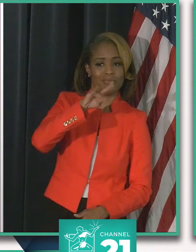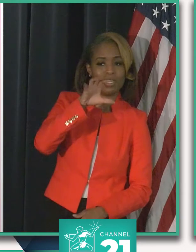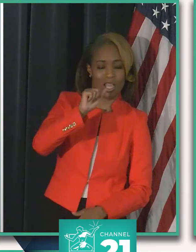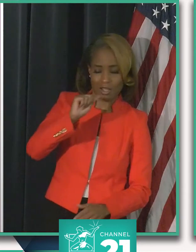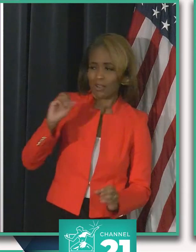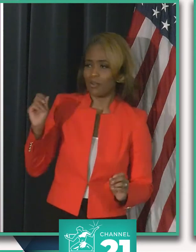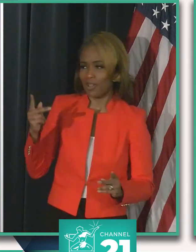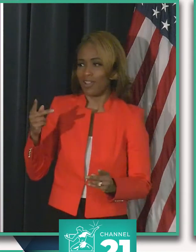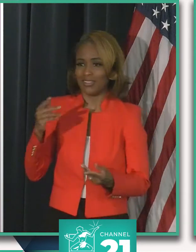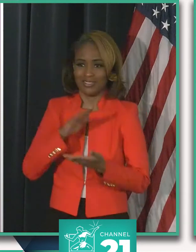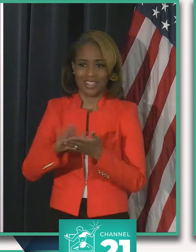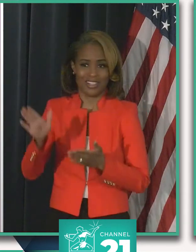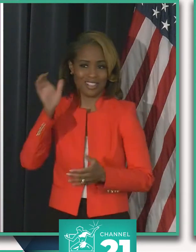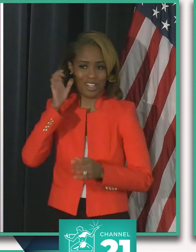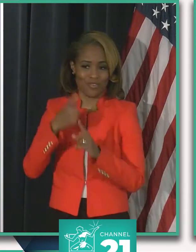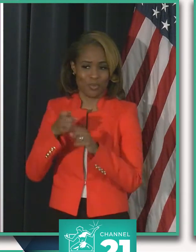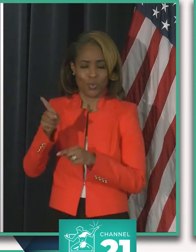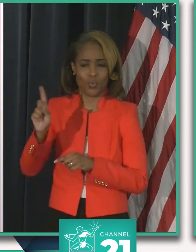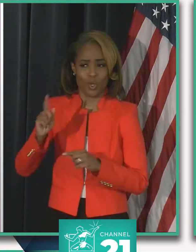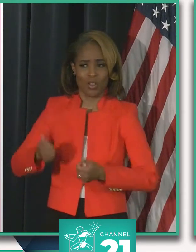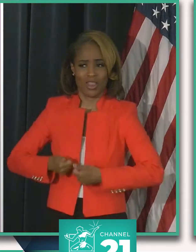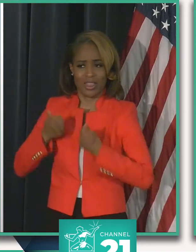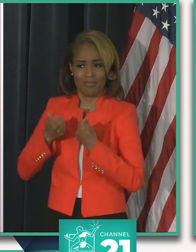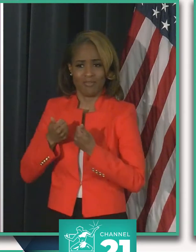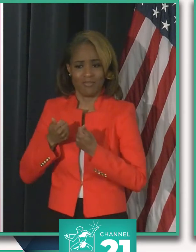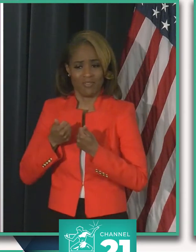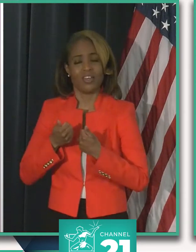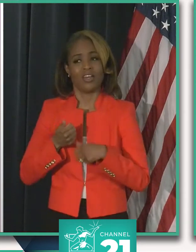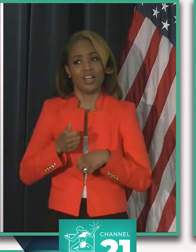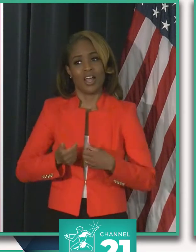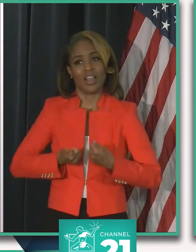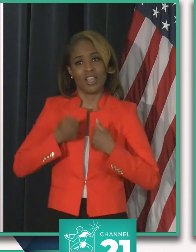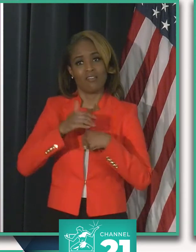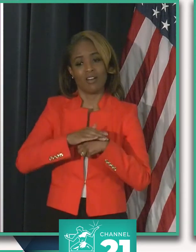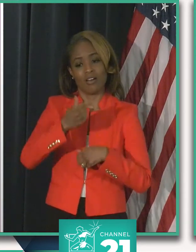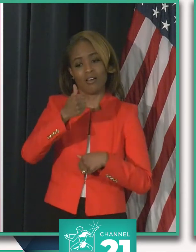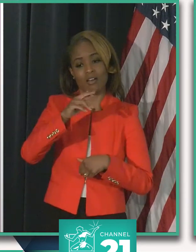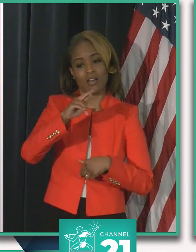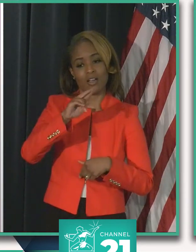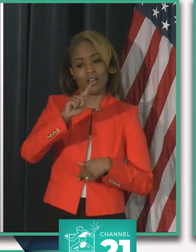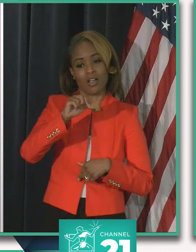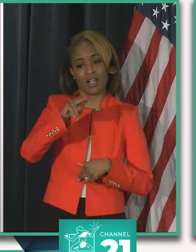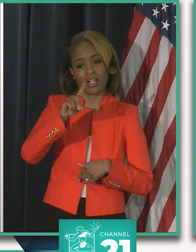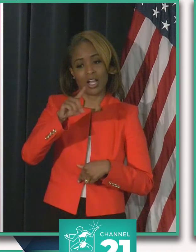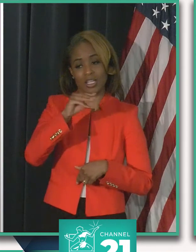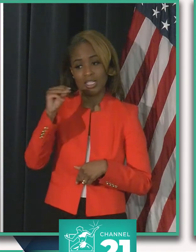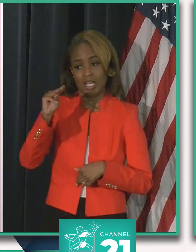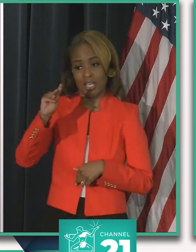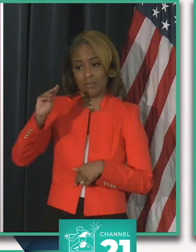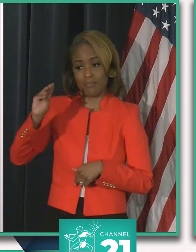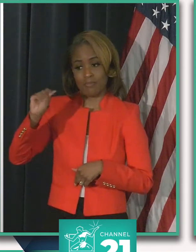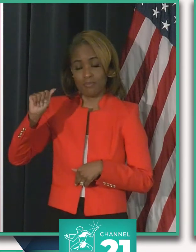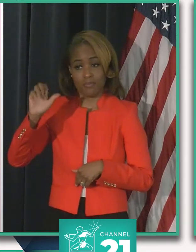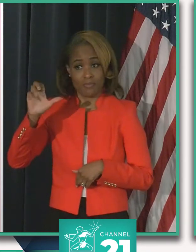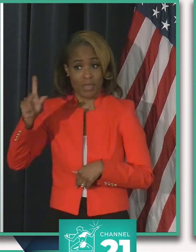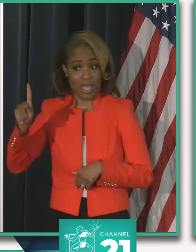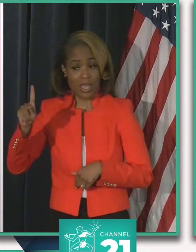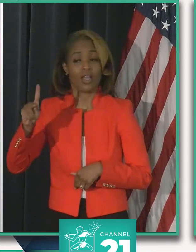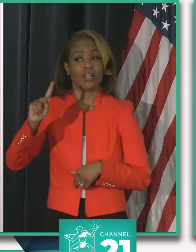Good to hear from you. Where do you live? I live on Garland and Mack. Okay. And I just want